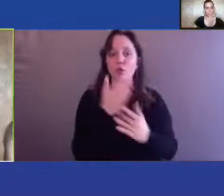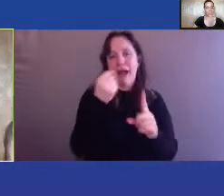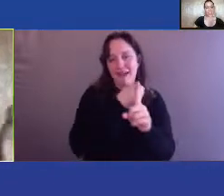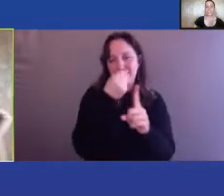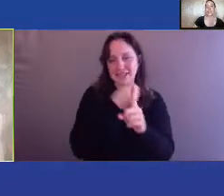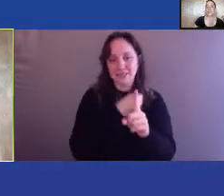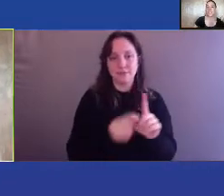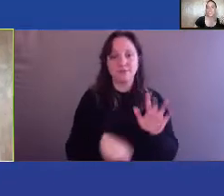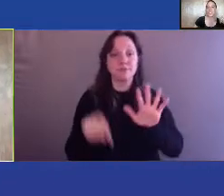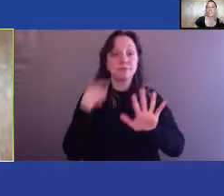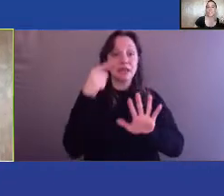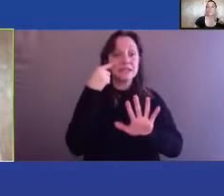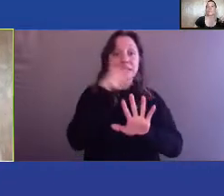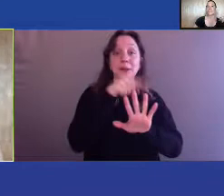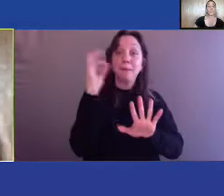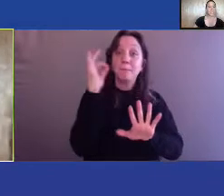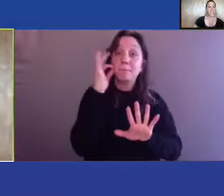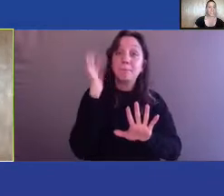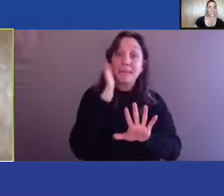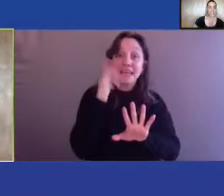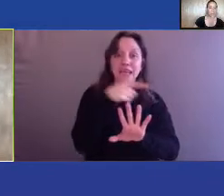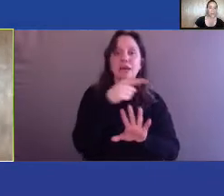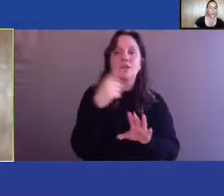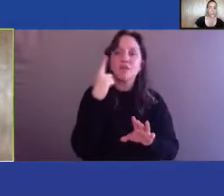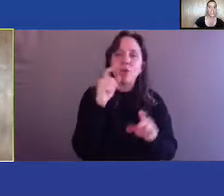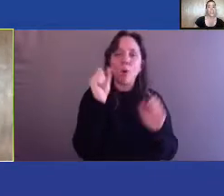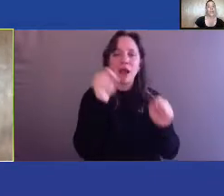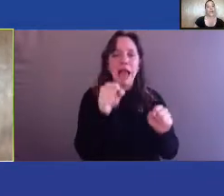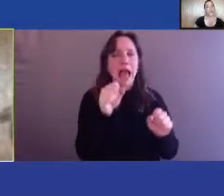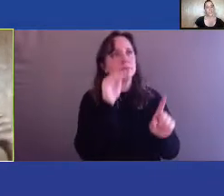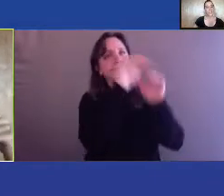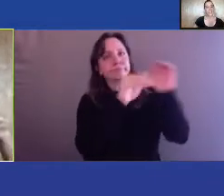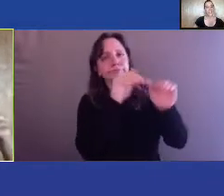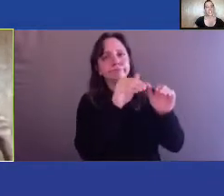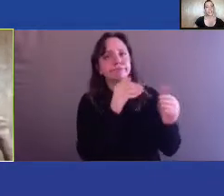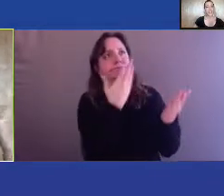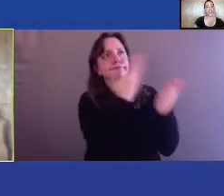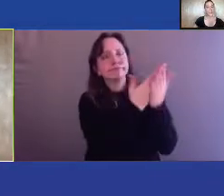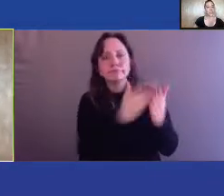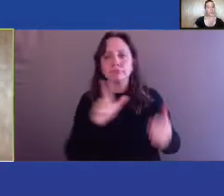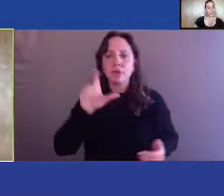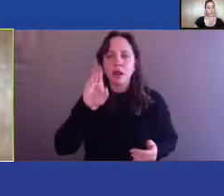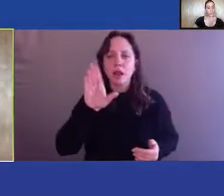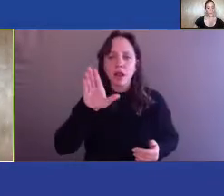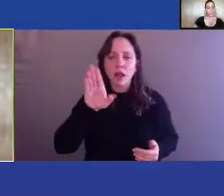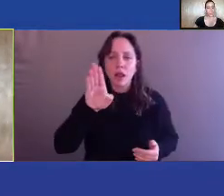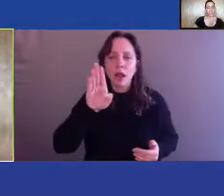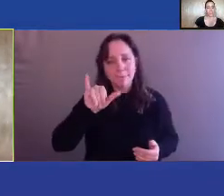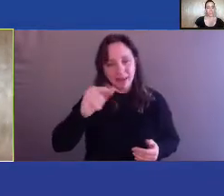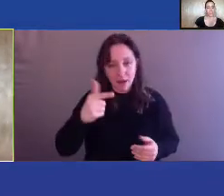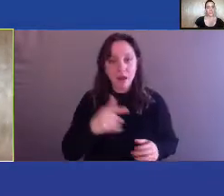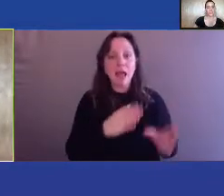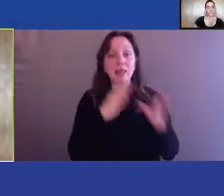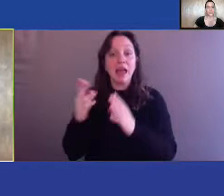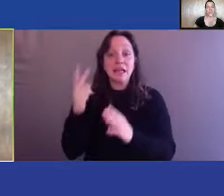bee, and coalitions with community and stakeholders are represented by the group of